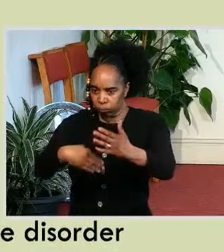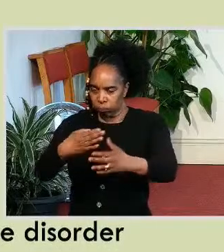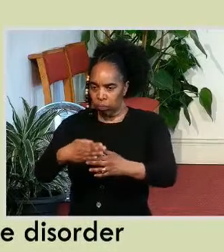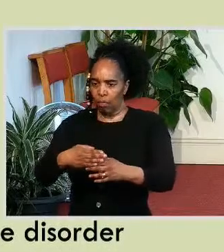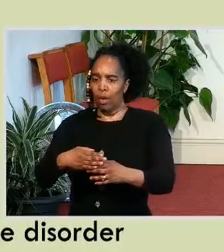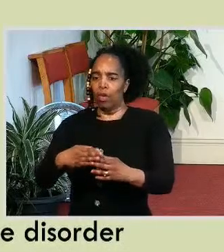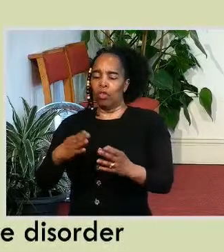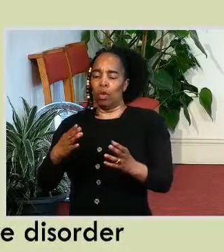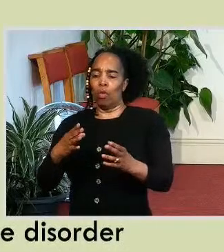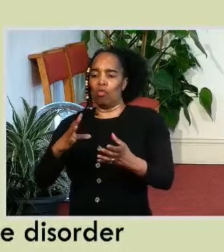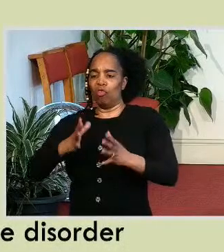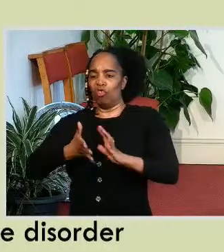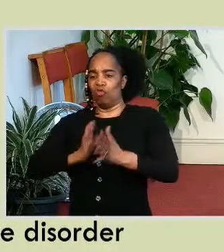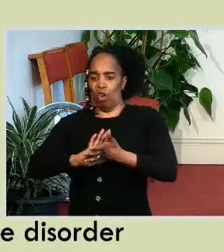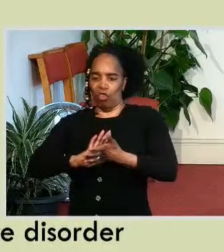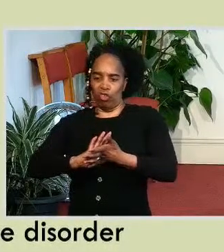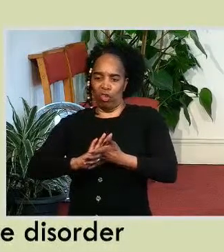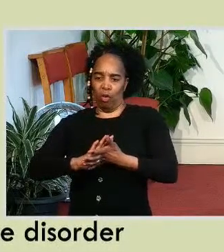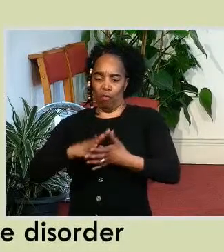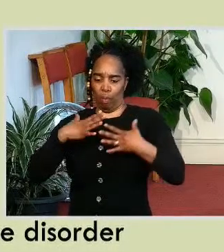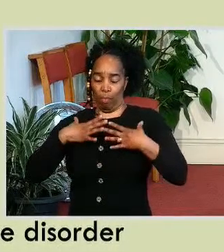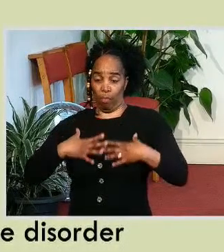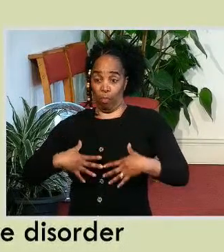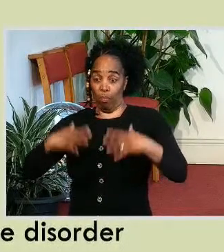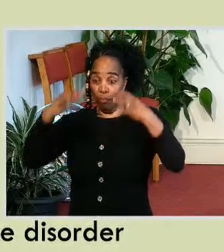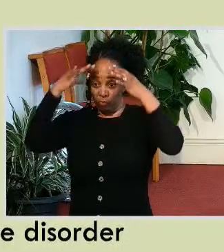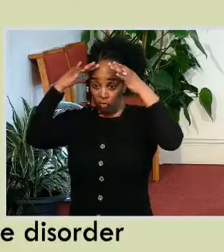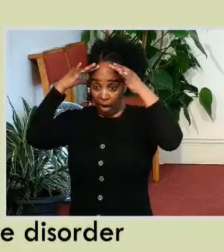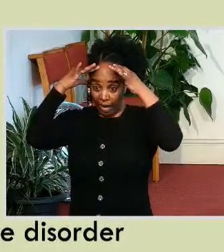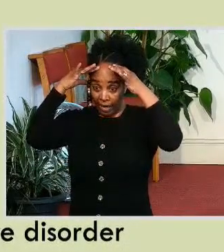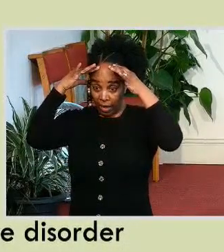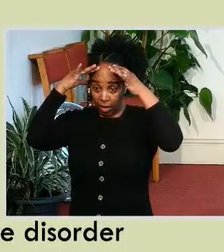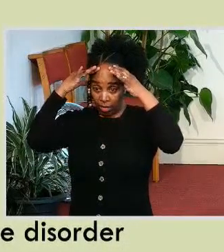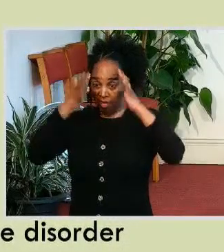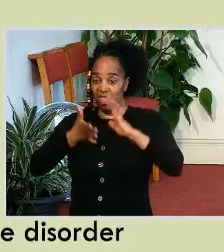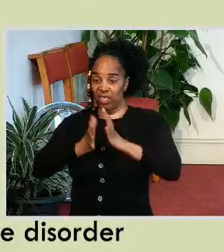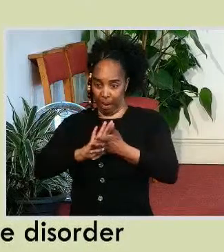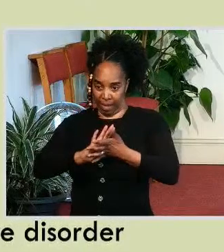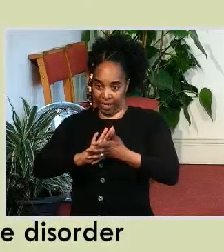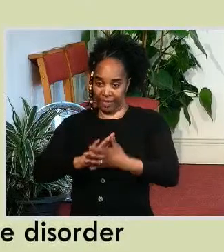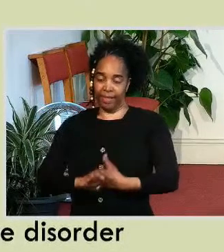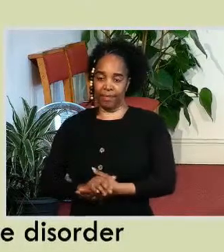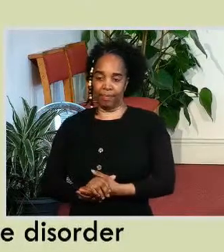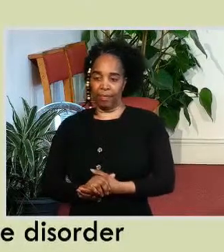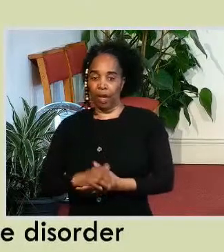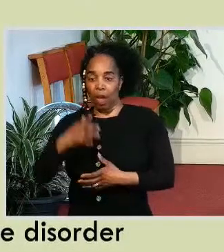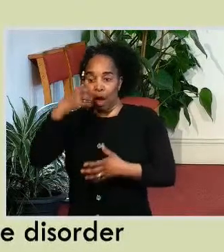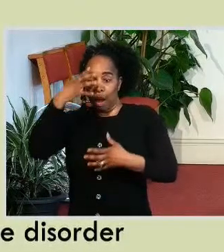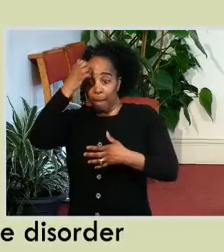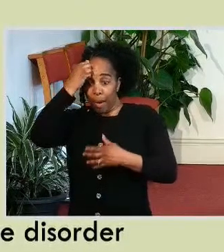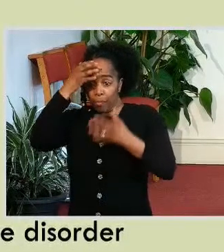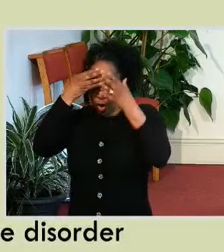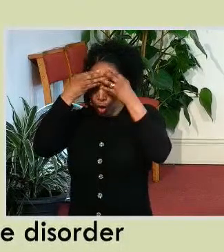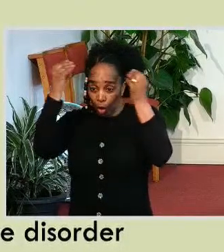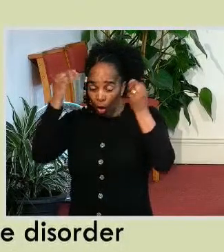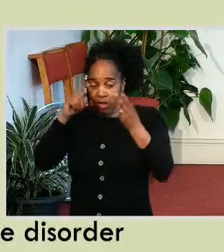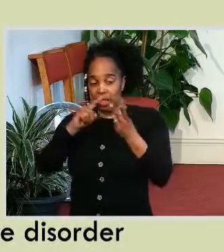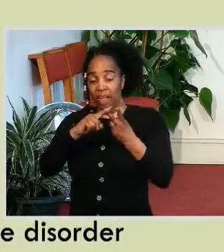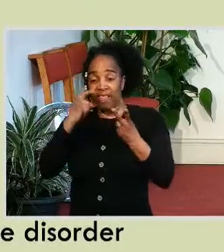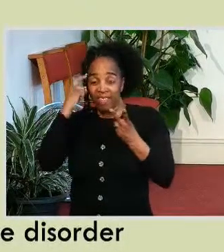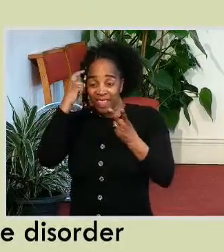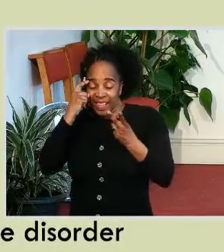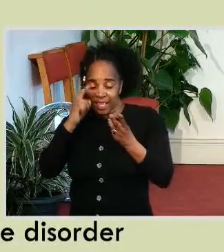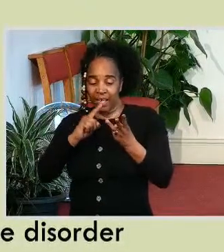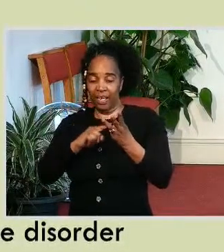degenerative, so you have destruction of certain parts of the brain, which I'll share. As I said, it's a loss of memory, thinking,